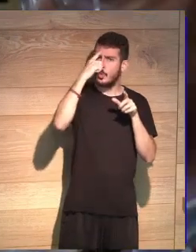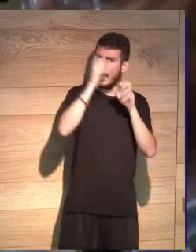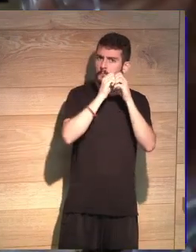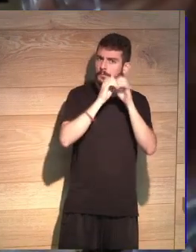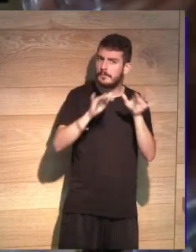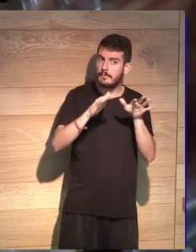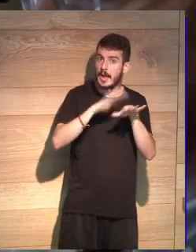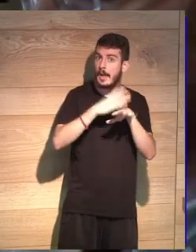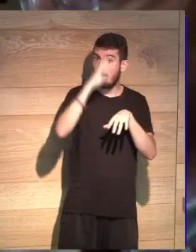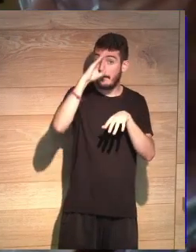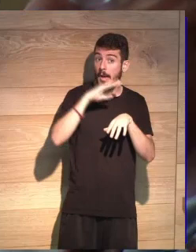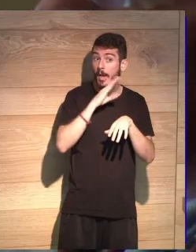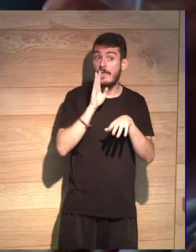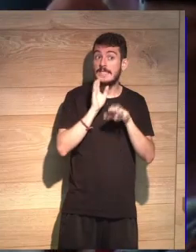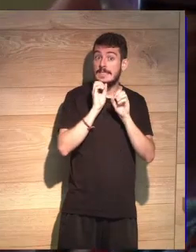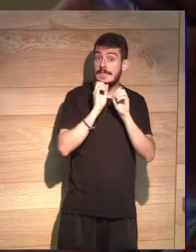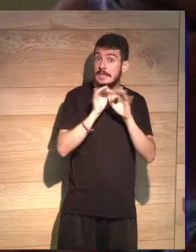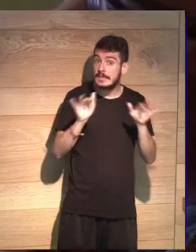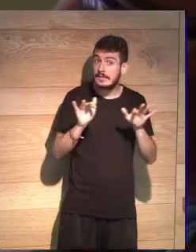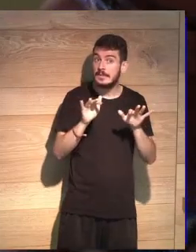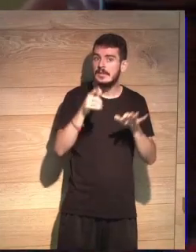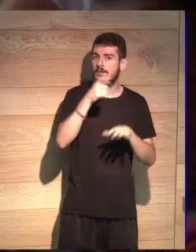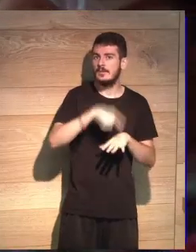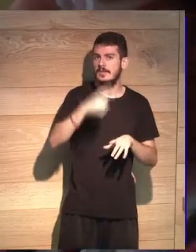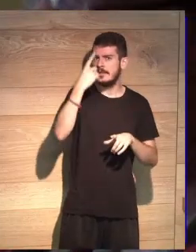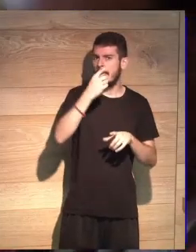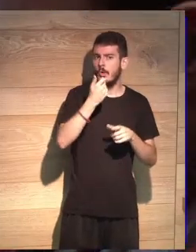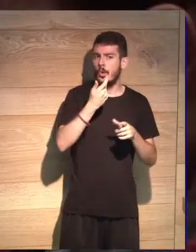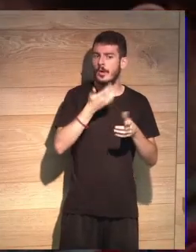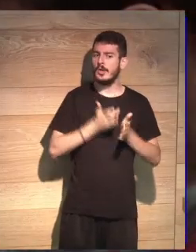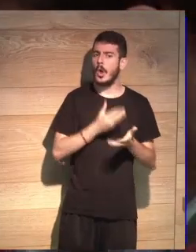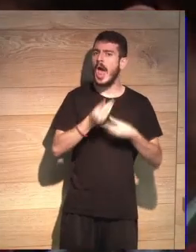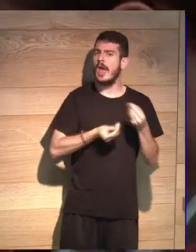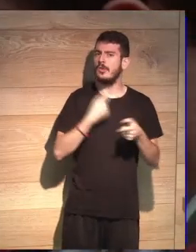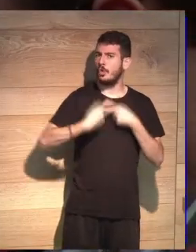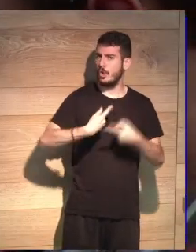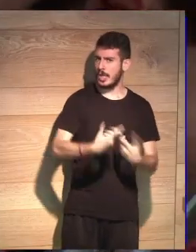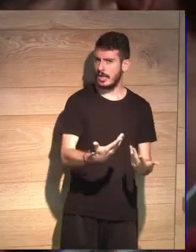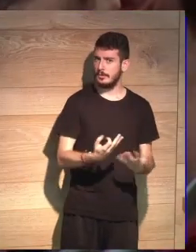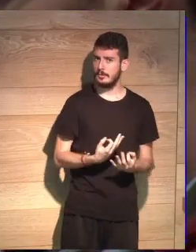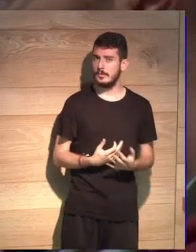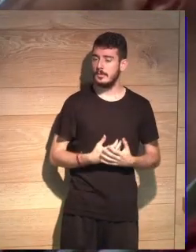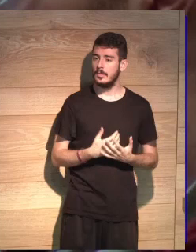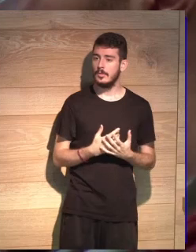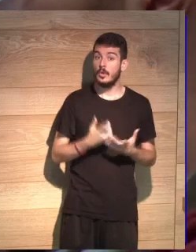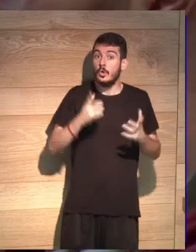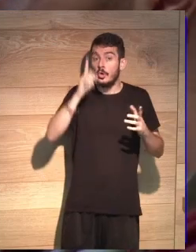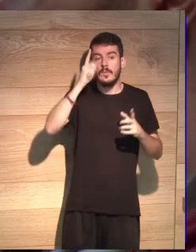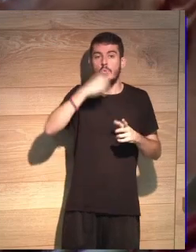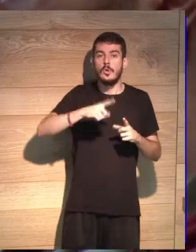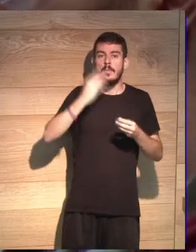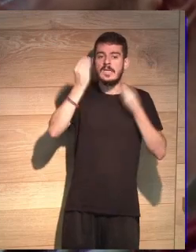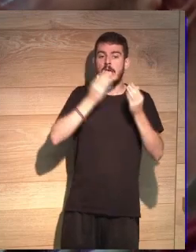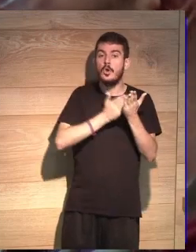schools, in the educational centers, they could educate parents and give them some culture so